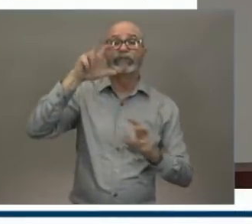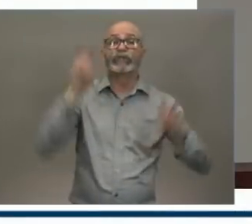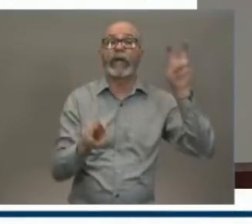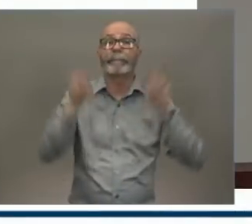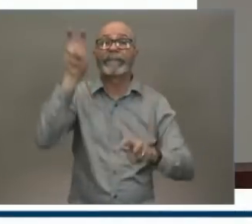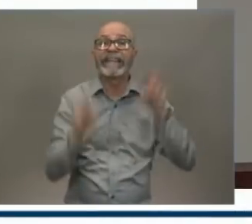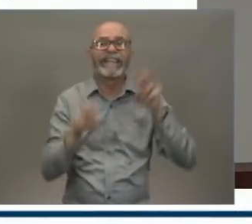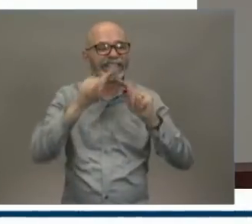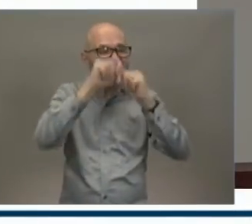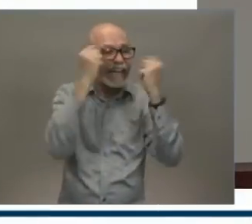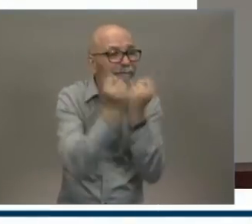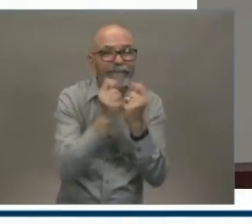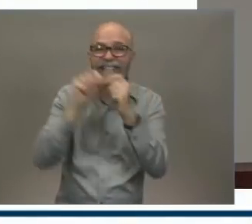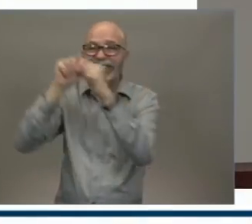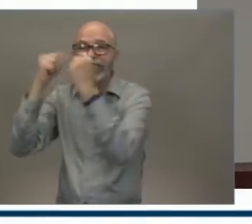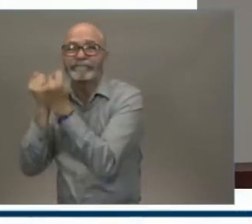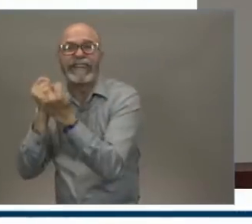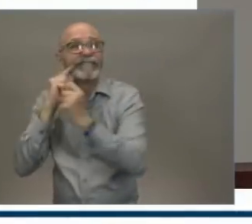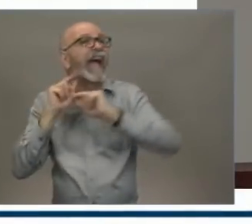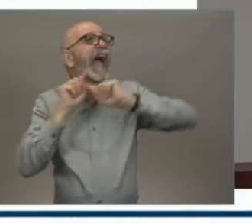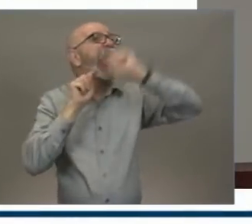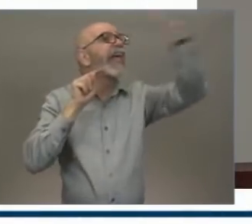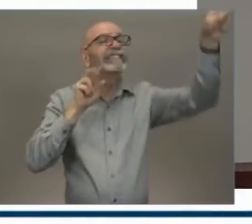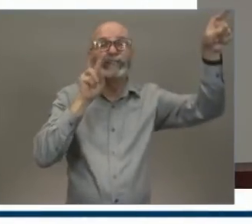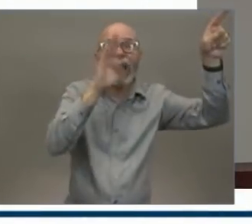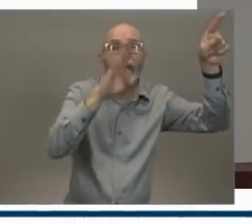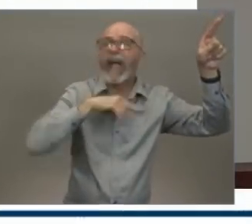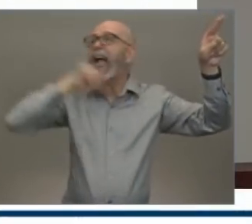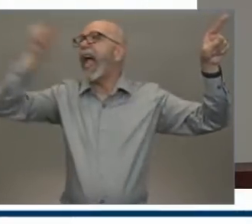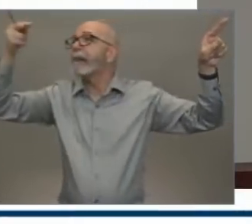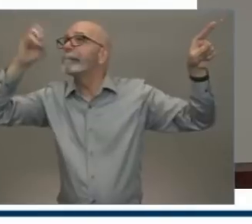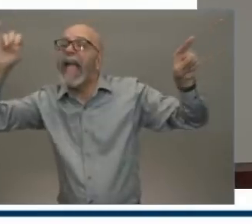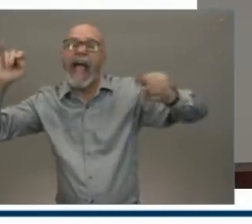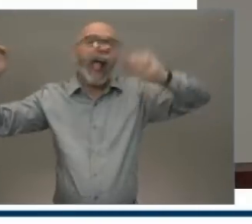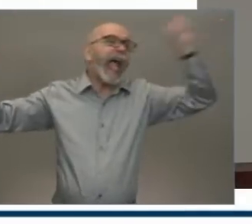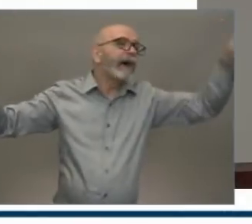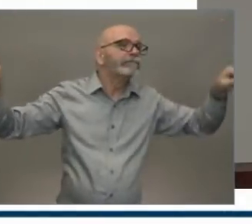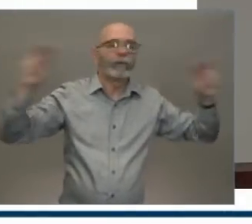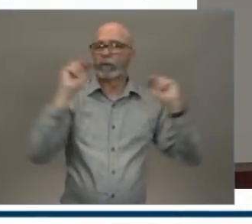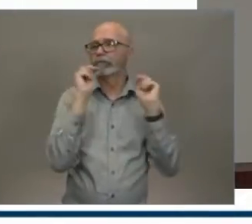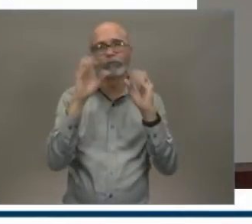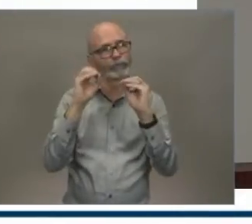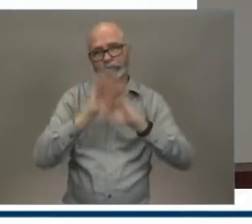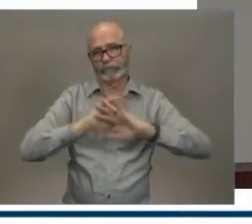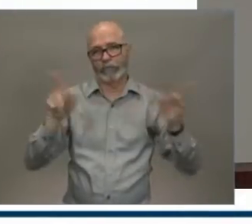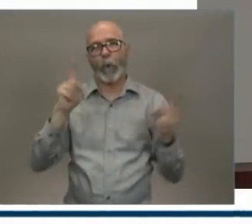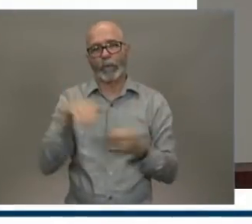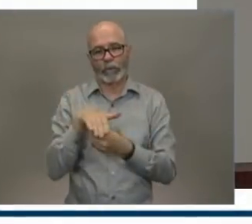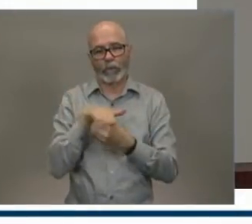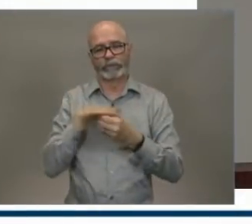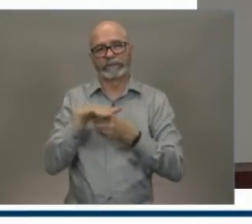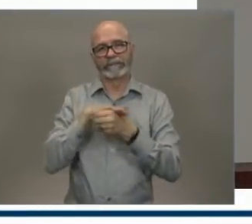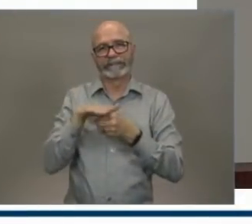from across the province together will not take place under the current restrictions.